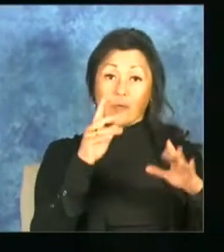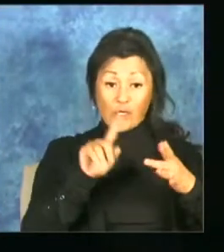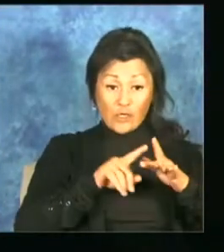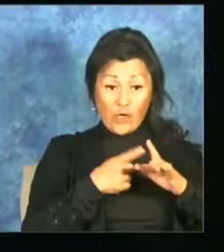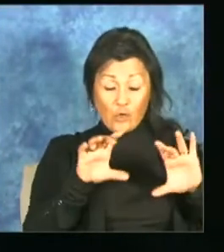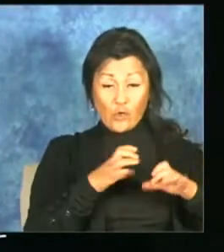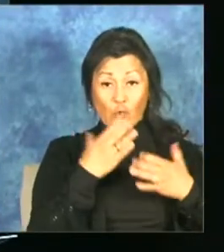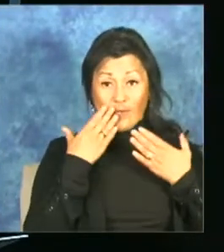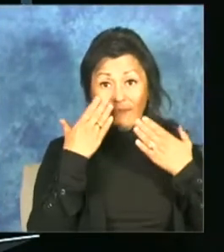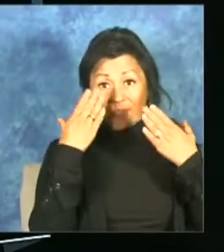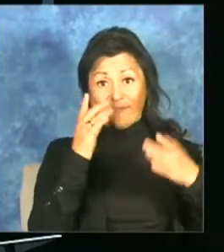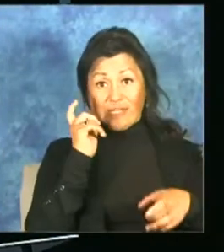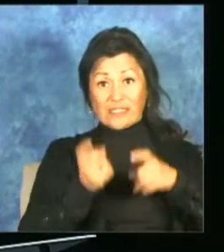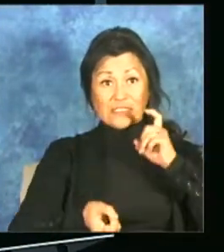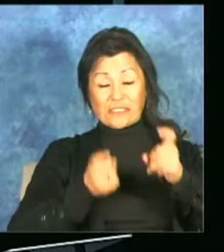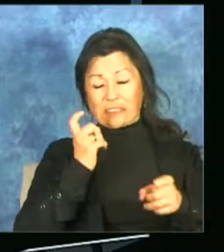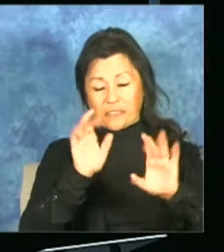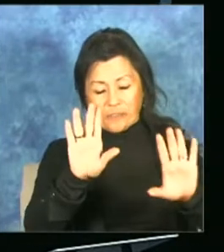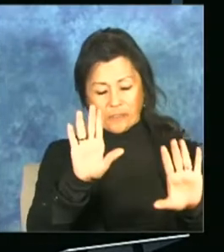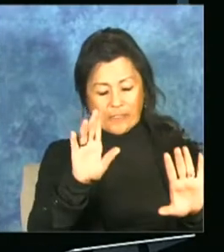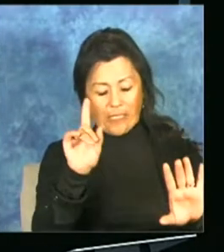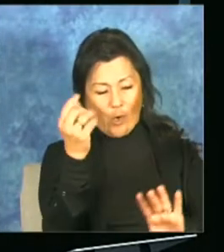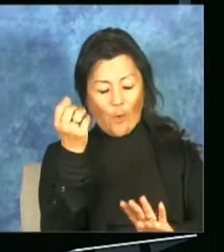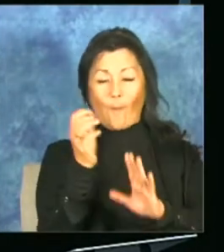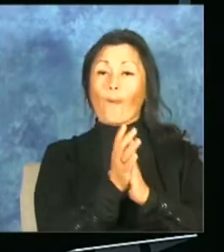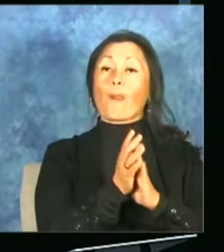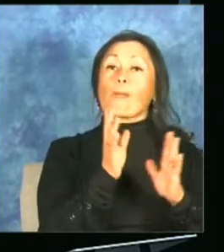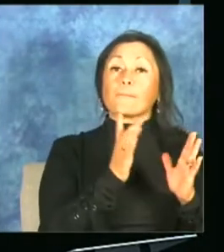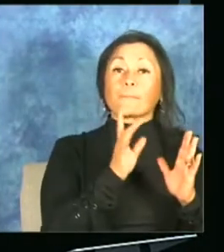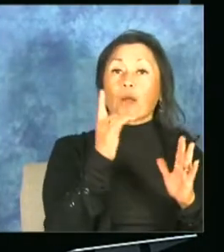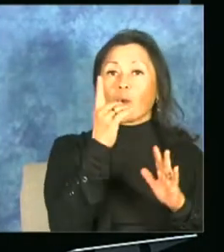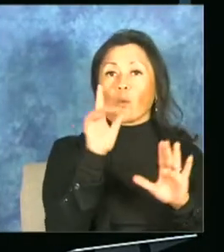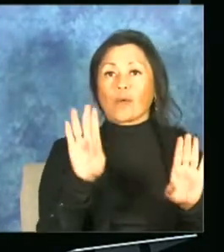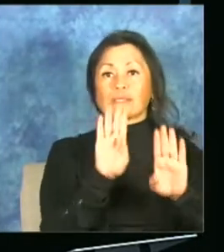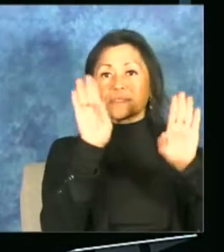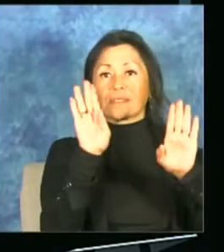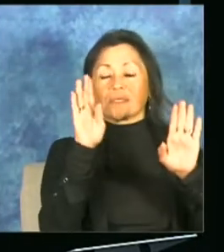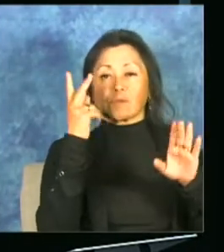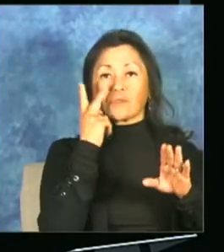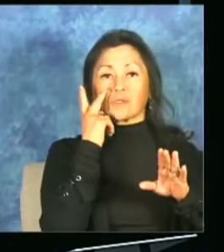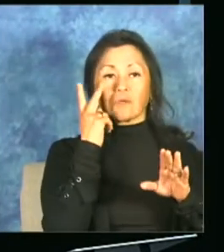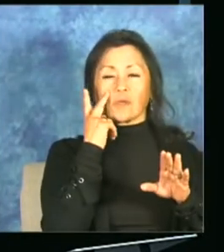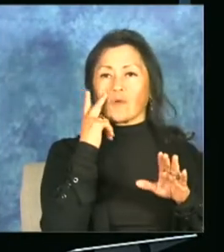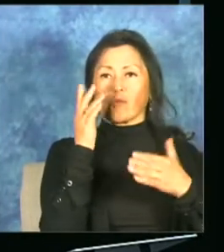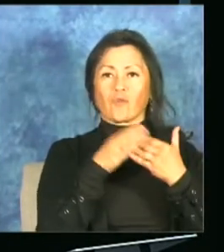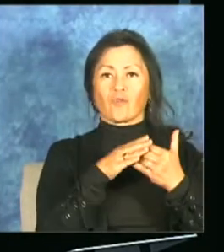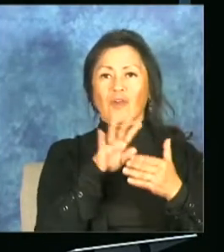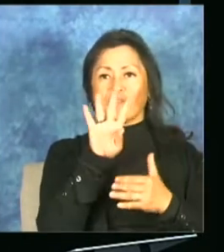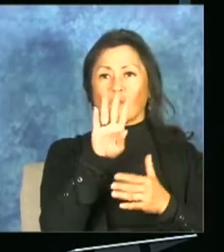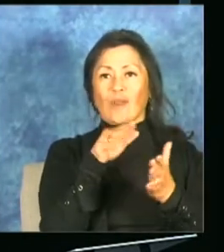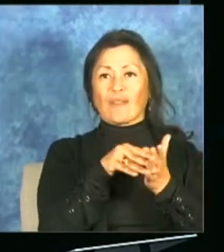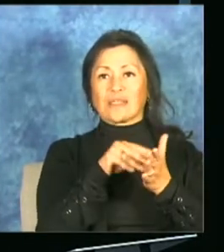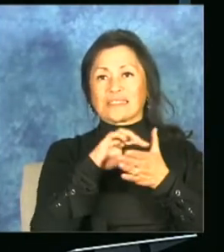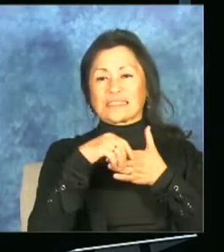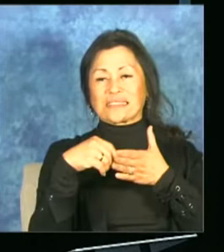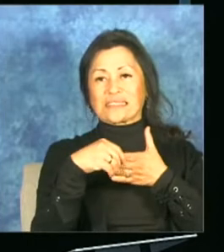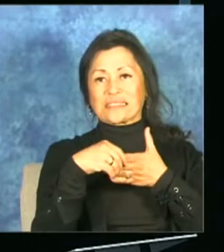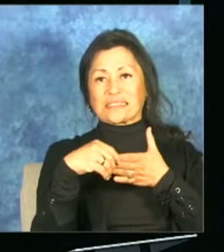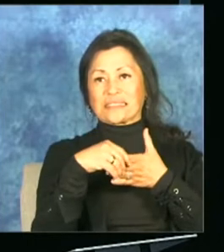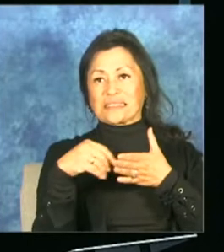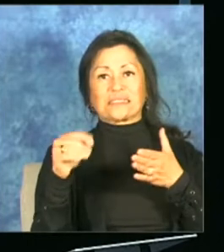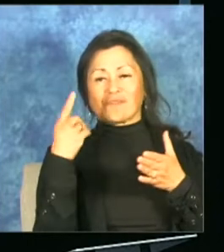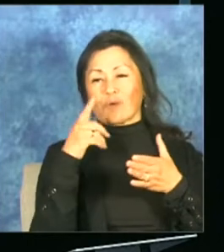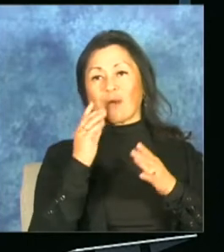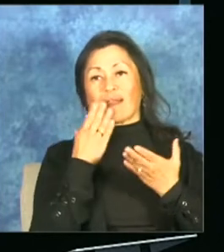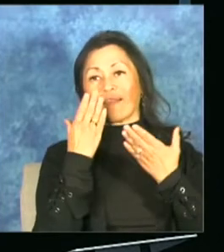started doing Thanksgiving donations, which I'll mention in just a moment, like in one Sunday, we saw close to $4,000 come in